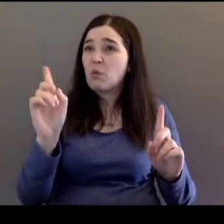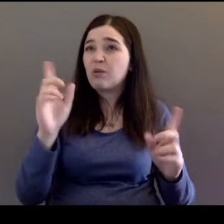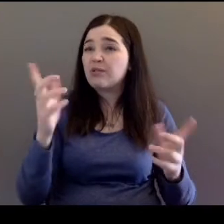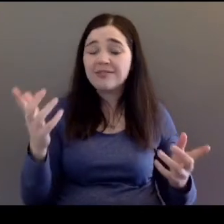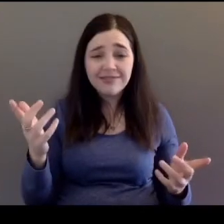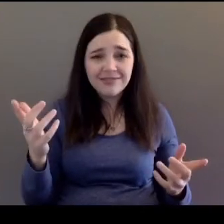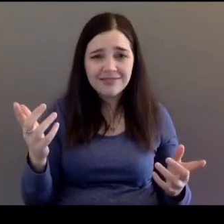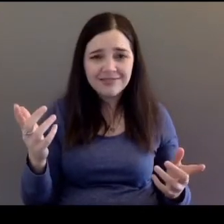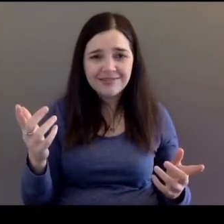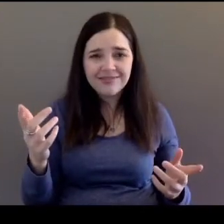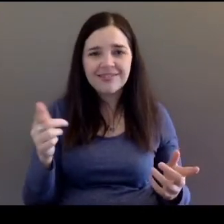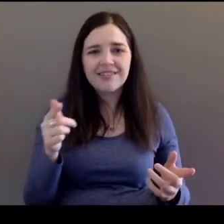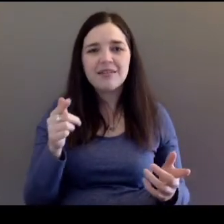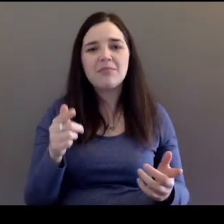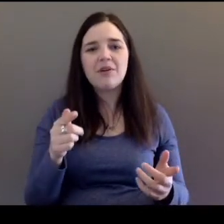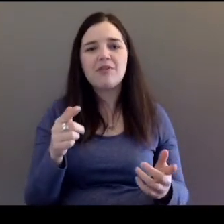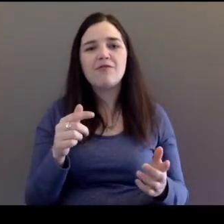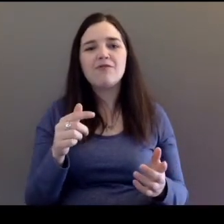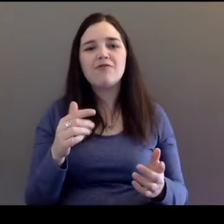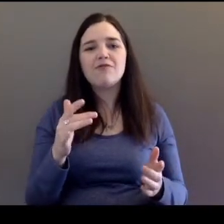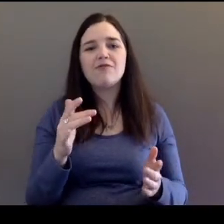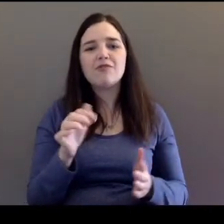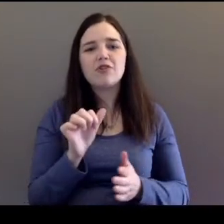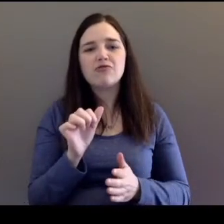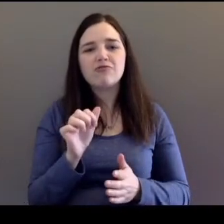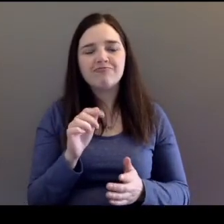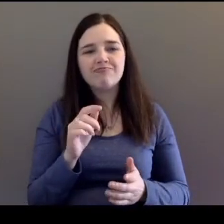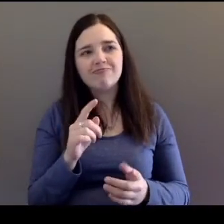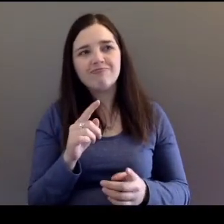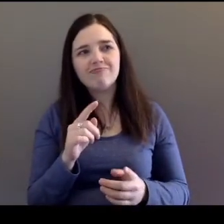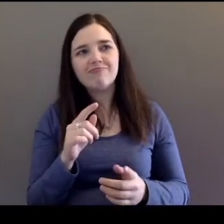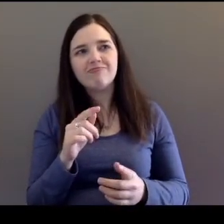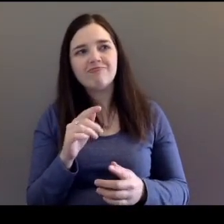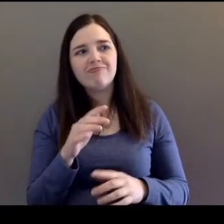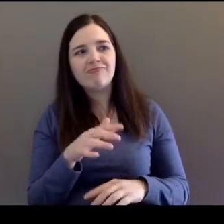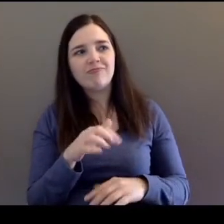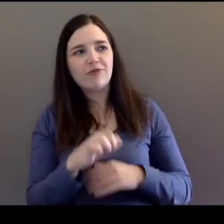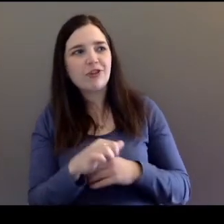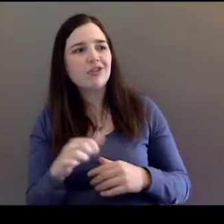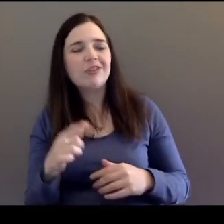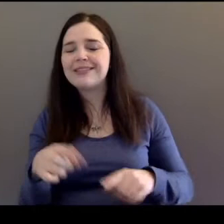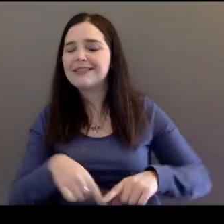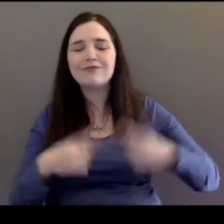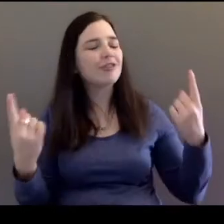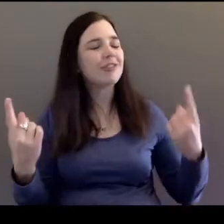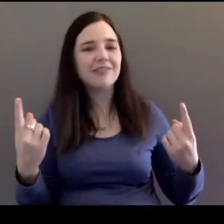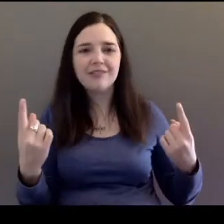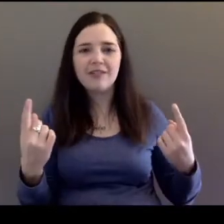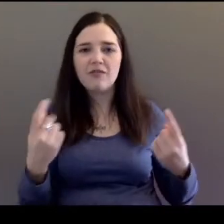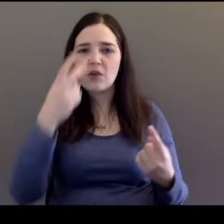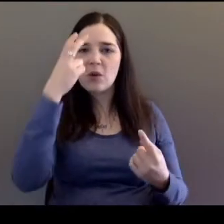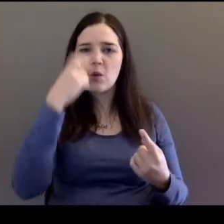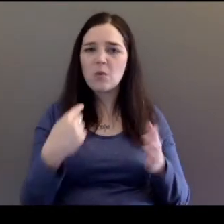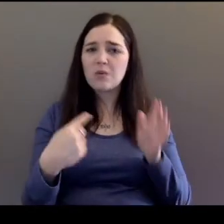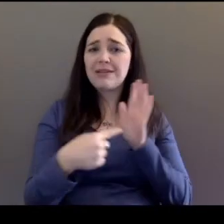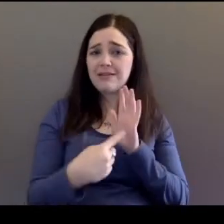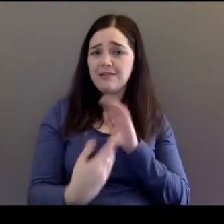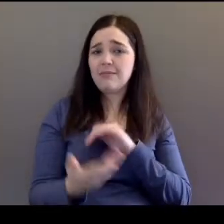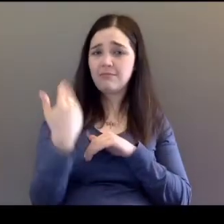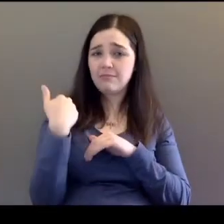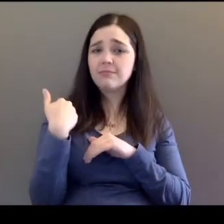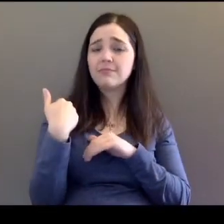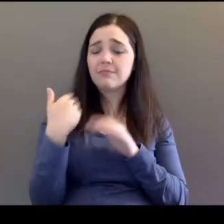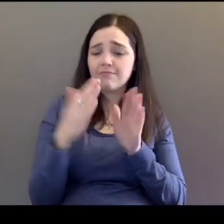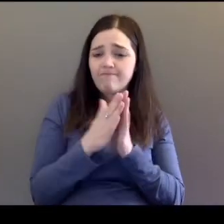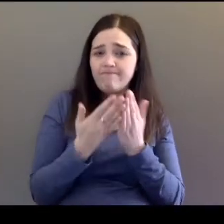But for Christians, it's different. Even in the Old Testament, as God's people had this